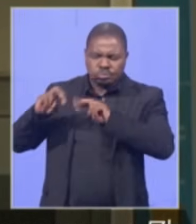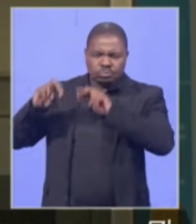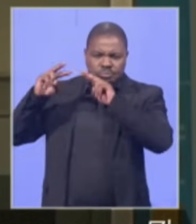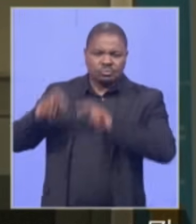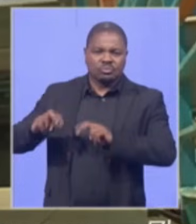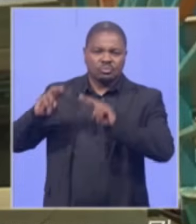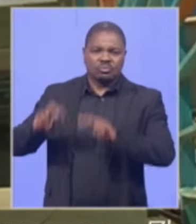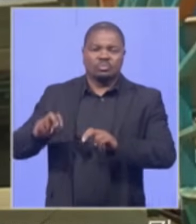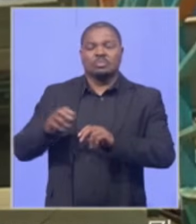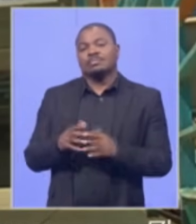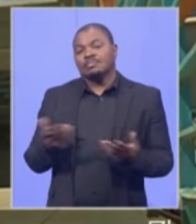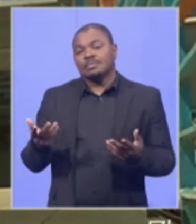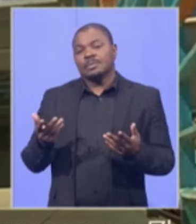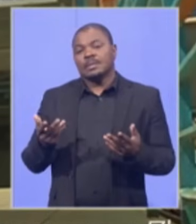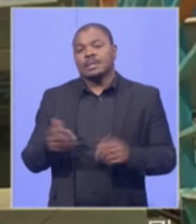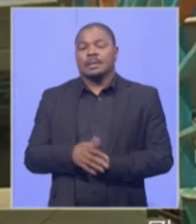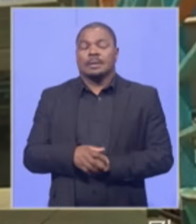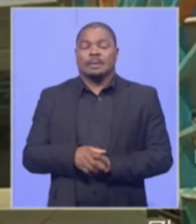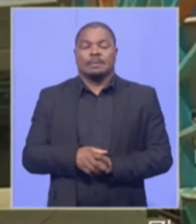who have been able to